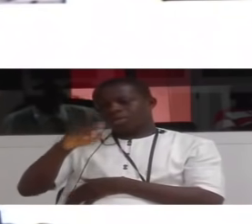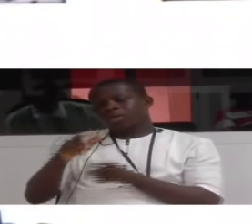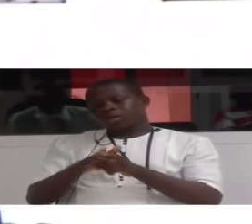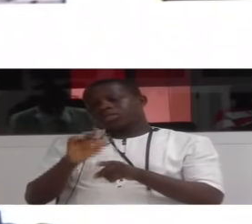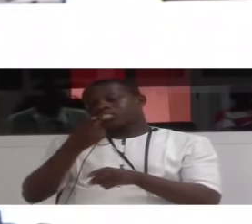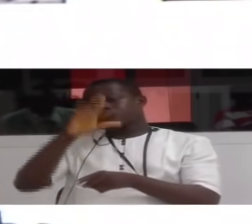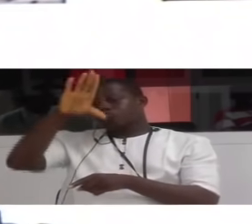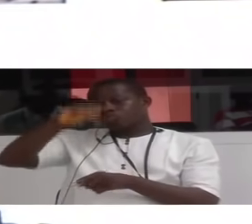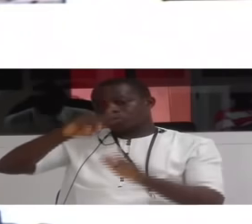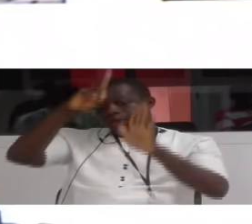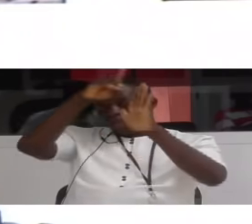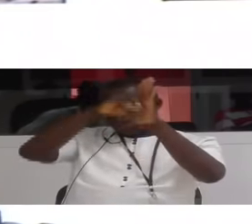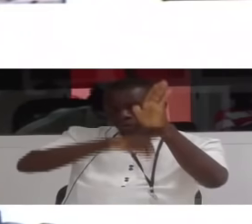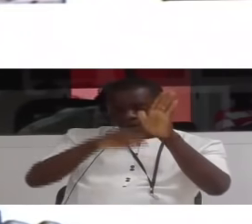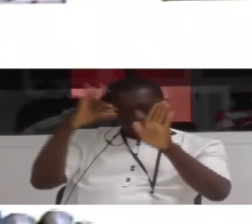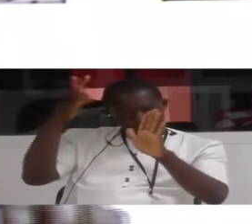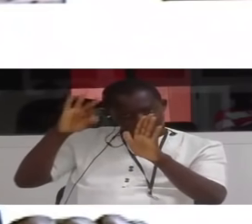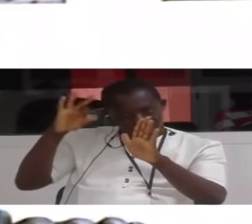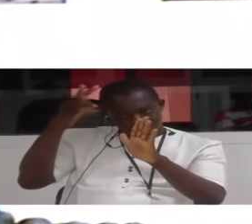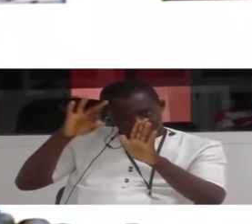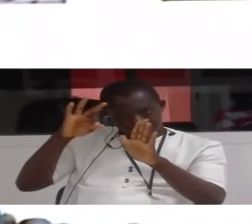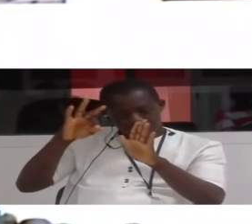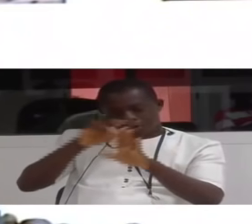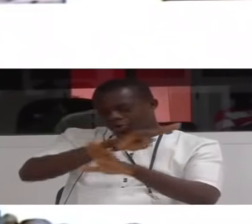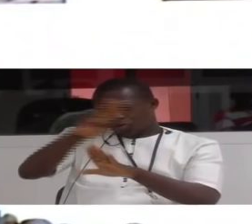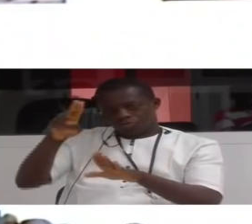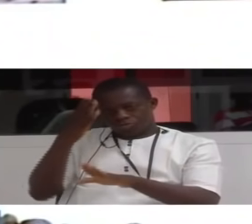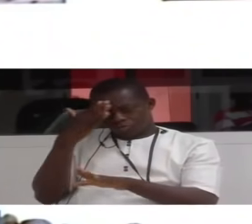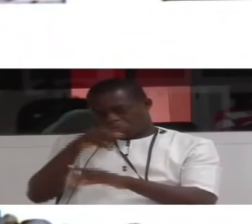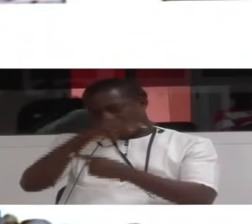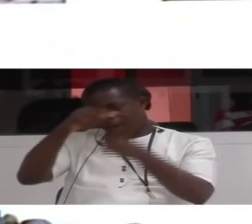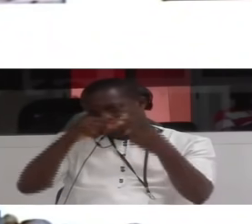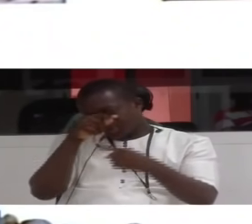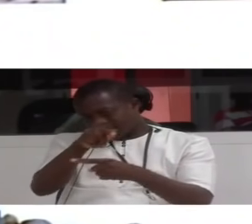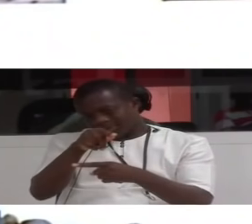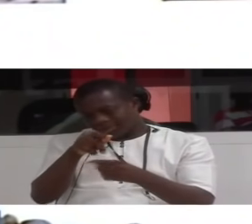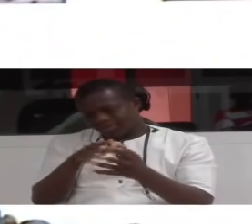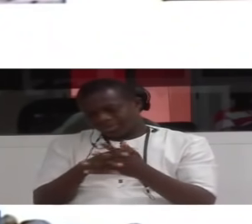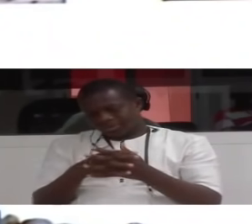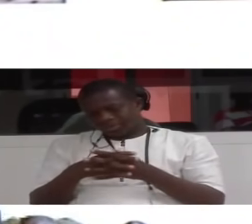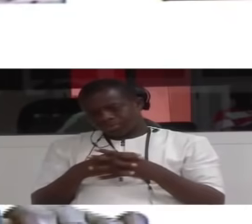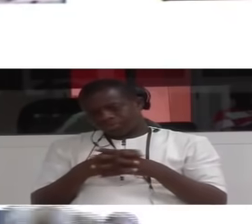Those were at a course. Péké wuñ li. They did not witness this one.